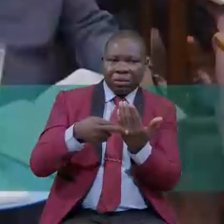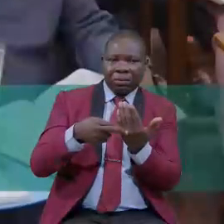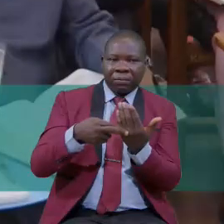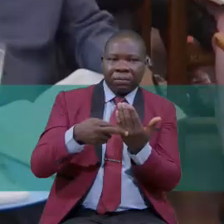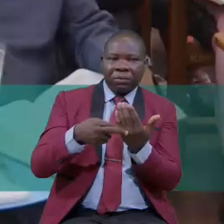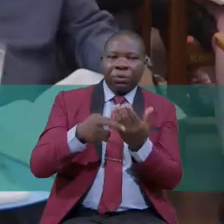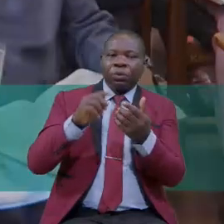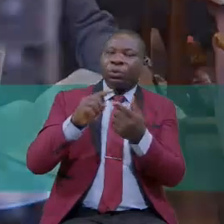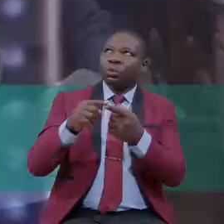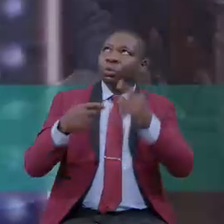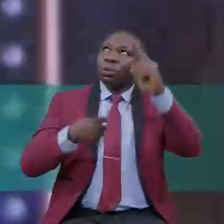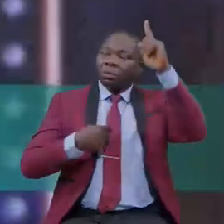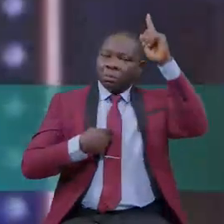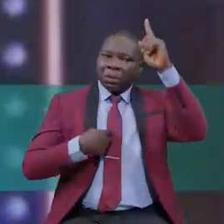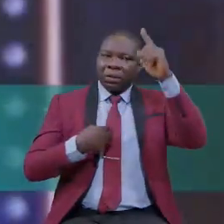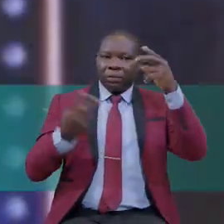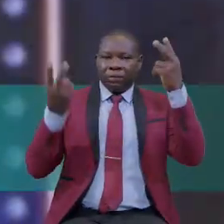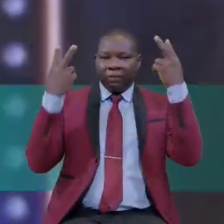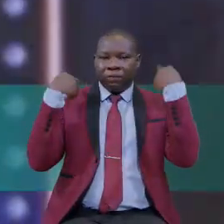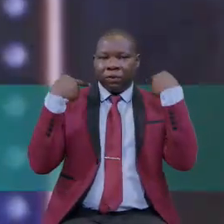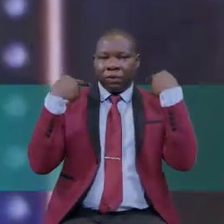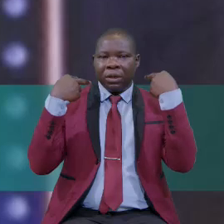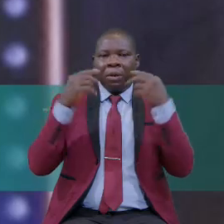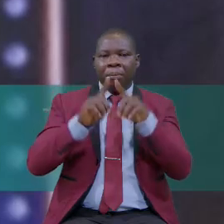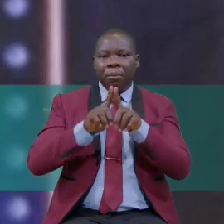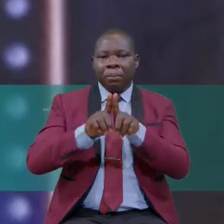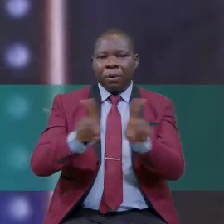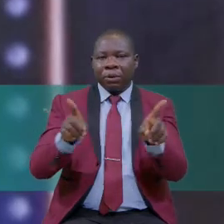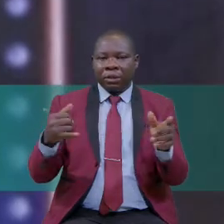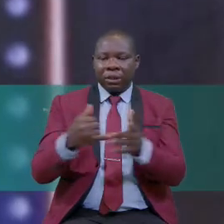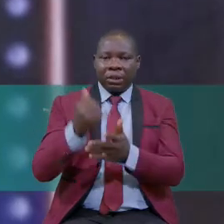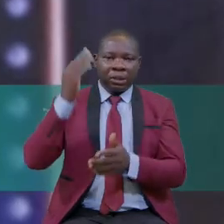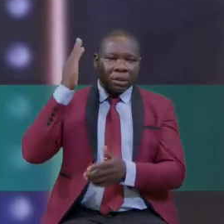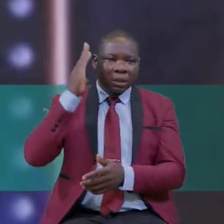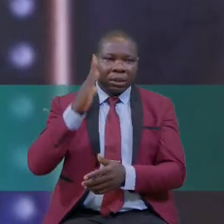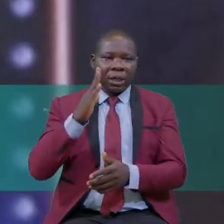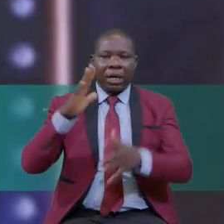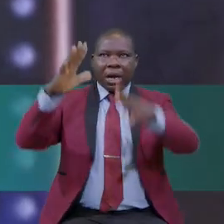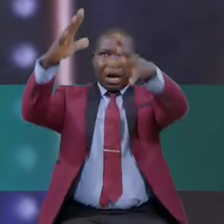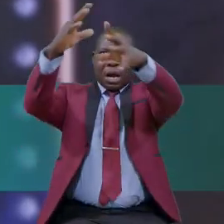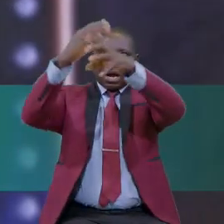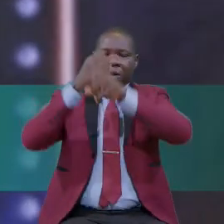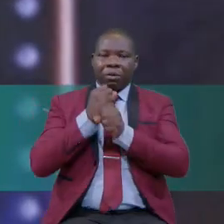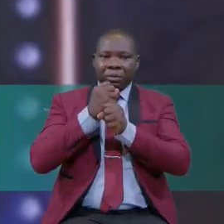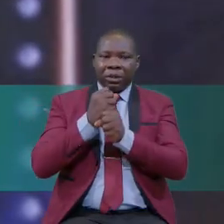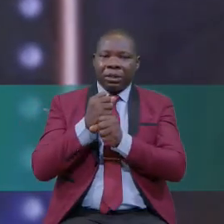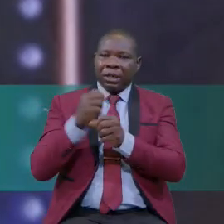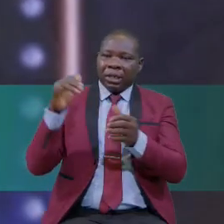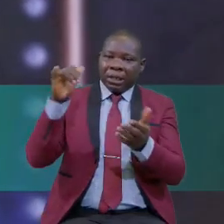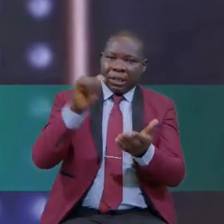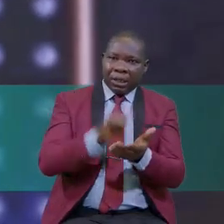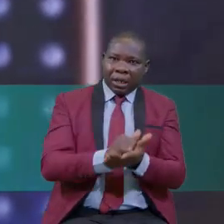return void but it will it shall accomplish that which I